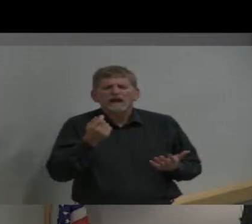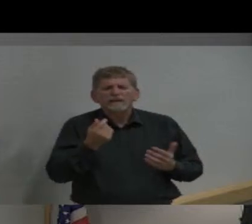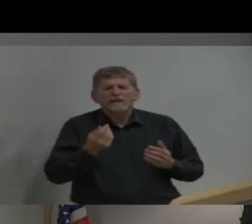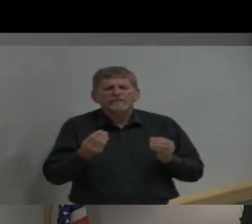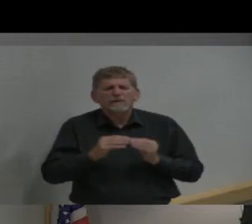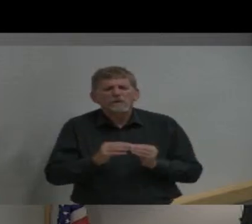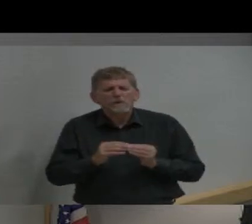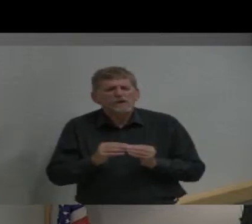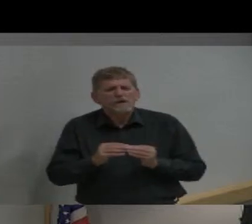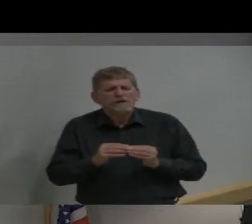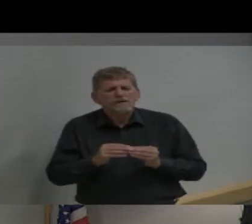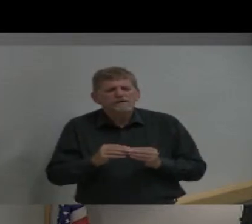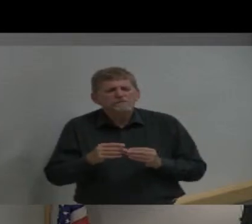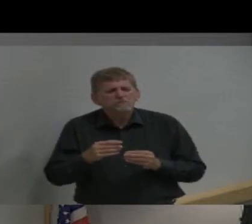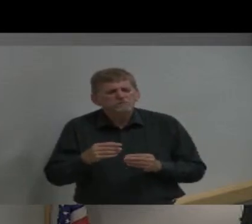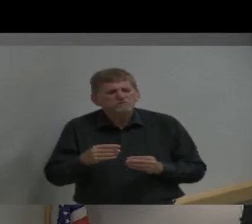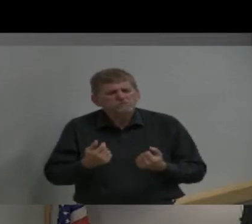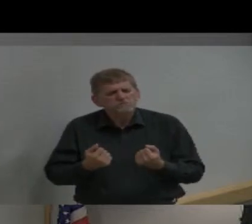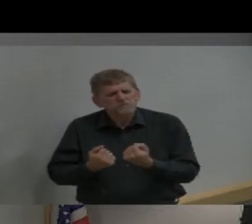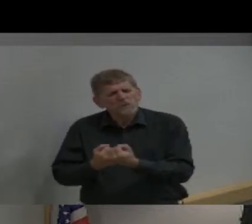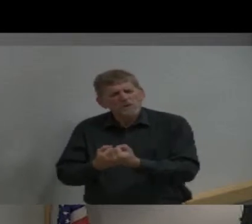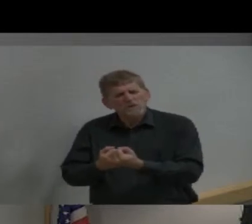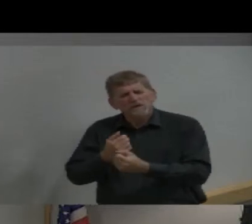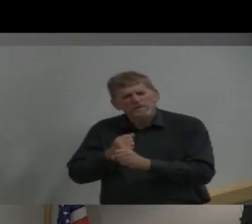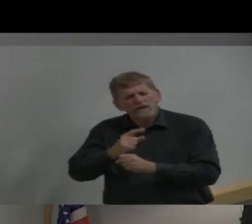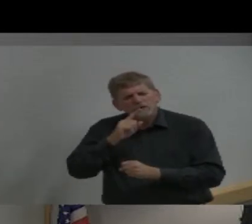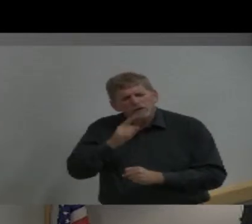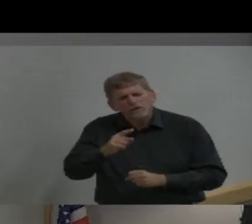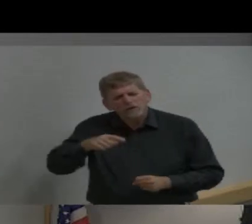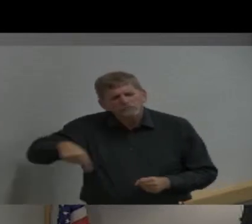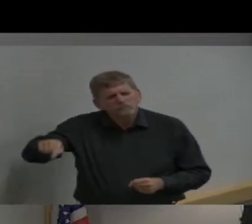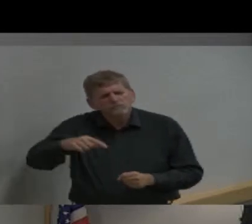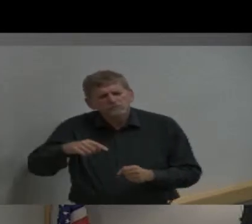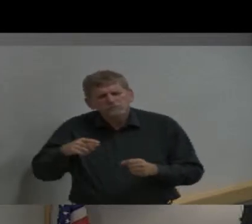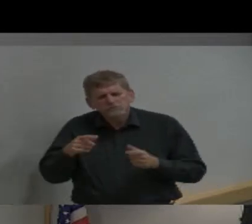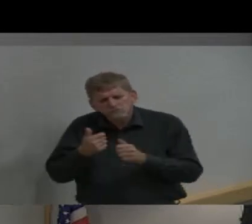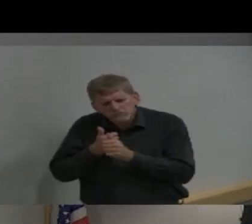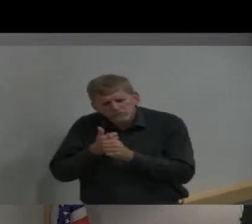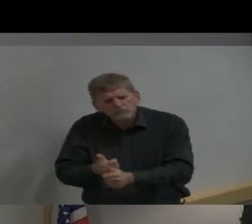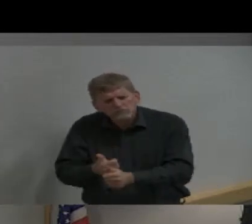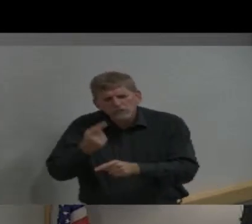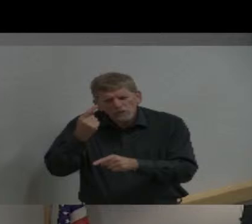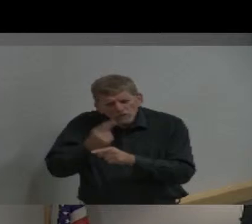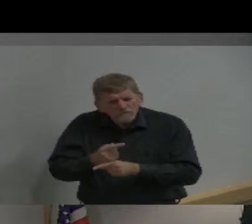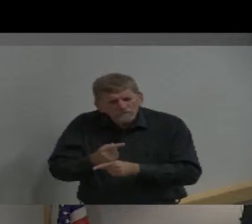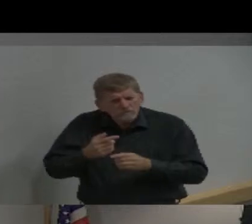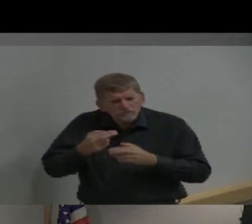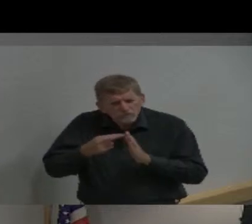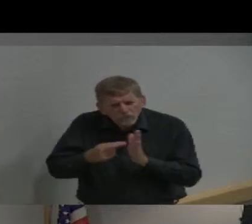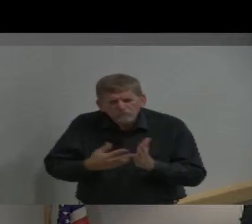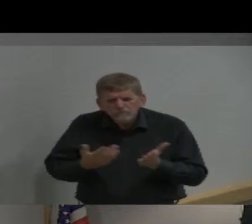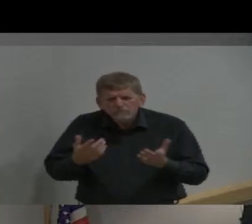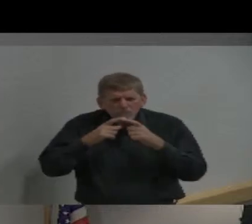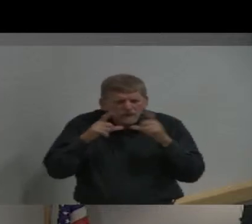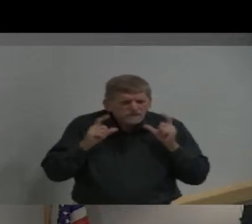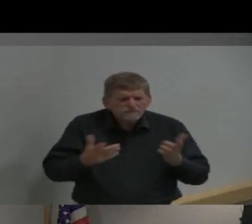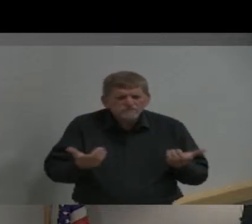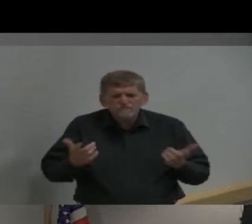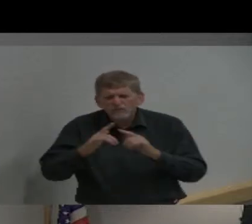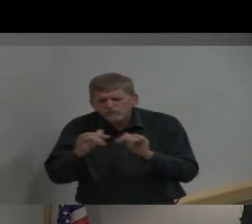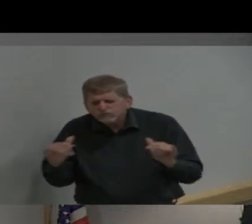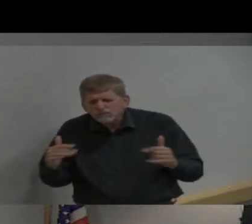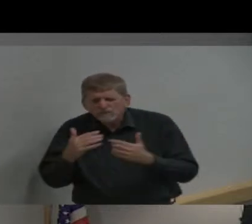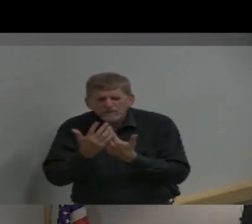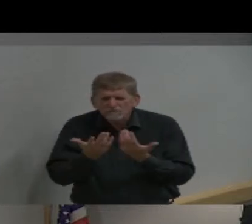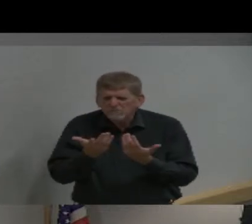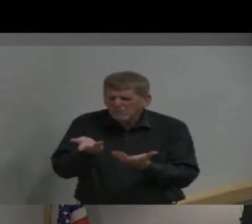support in making sure that things are done with the proper precautions in place, and there would be a much more structured environment. The